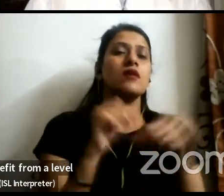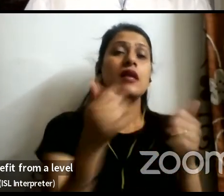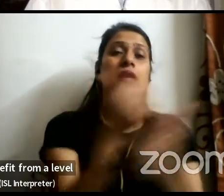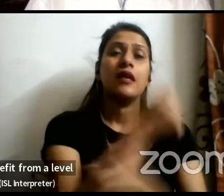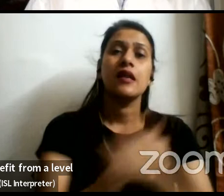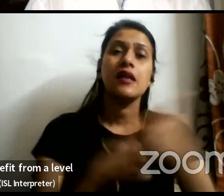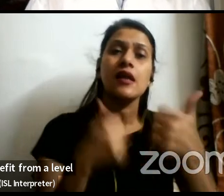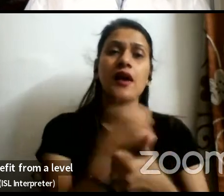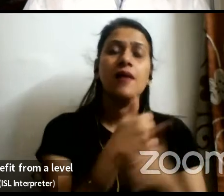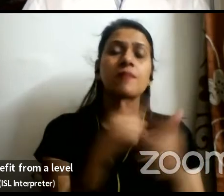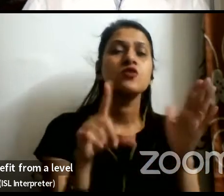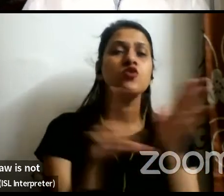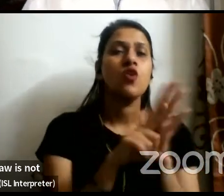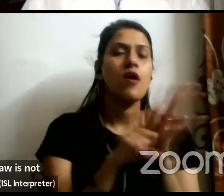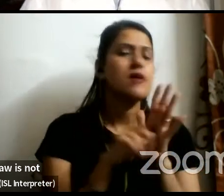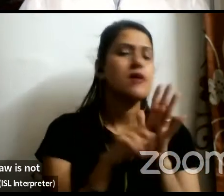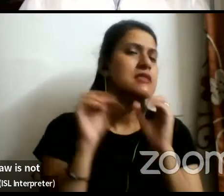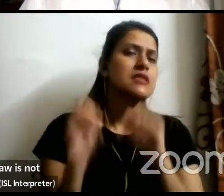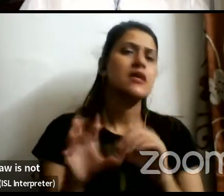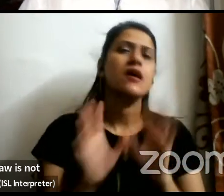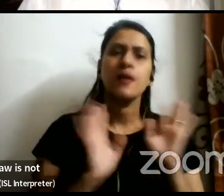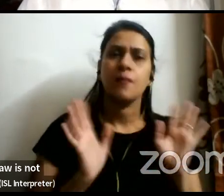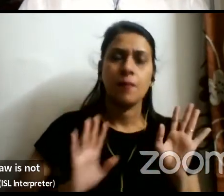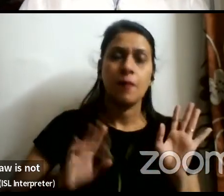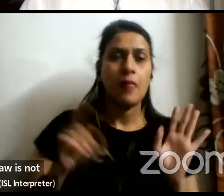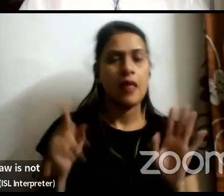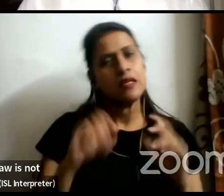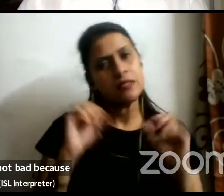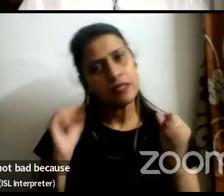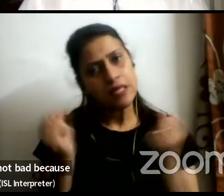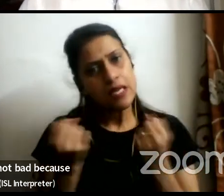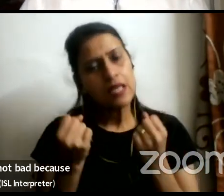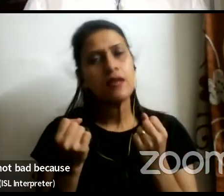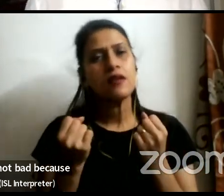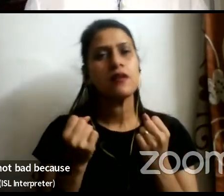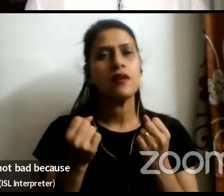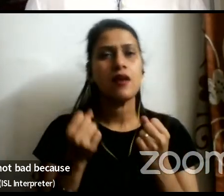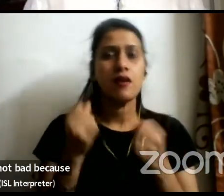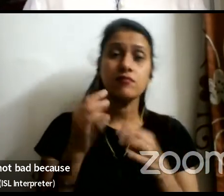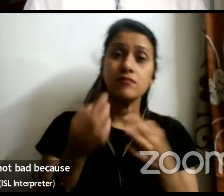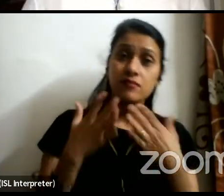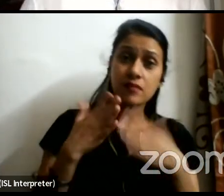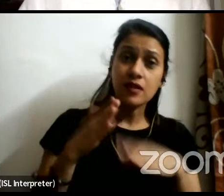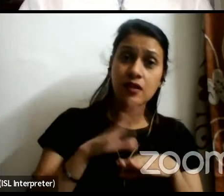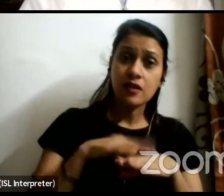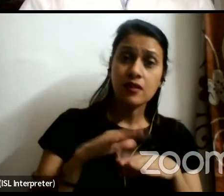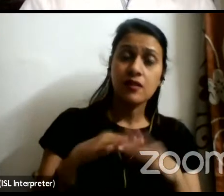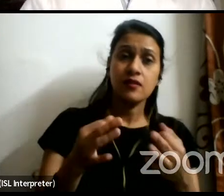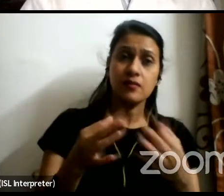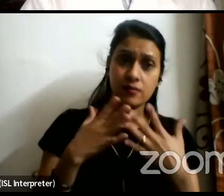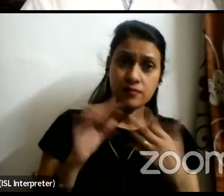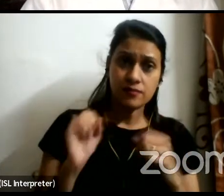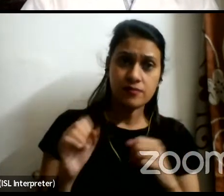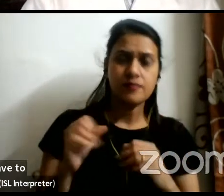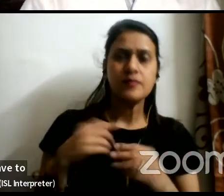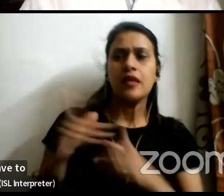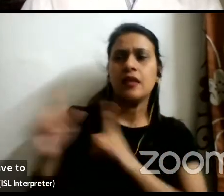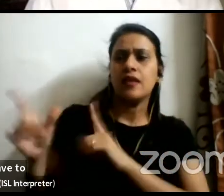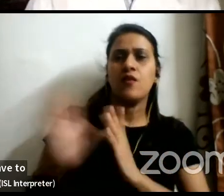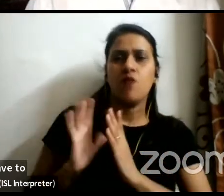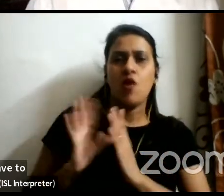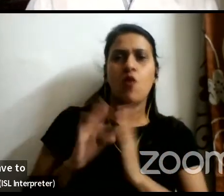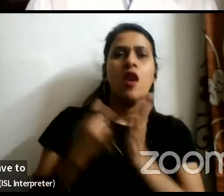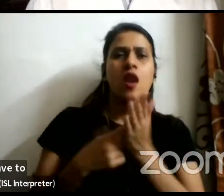law is not bad because it creates efficiency. So I will leave with that. I'll leave to Rahul, because I think we're getting into